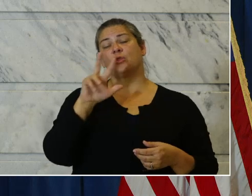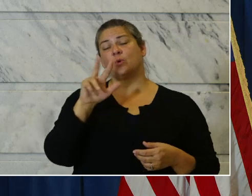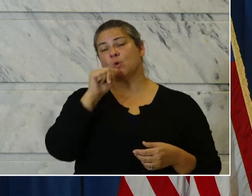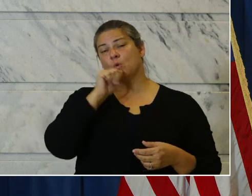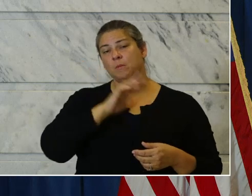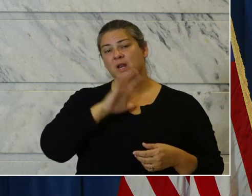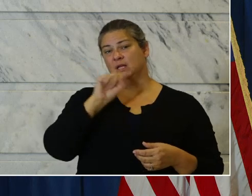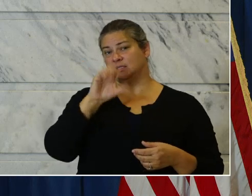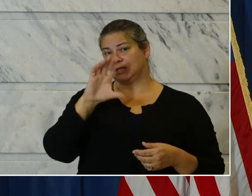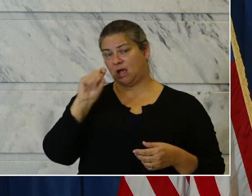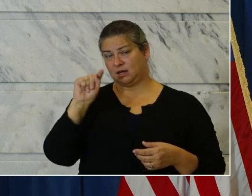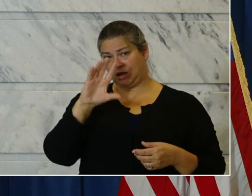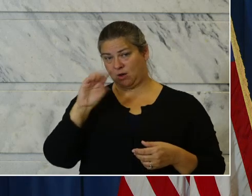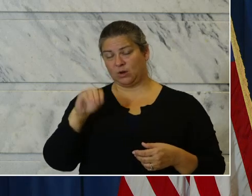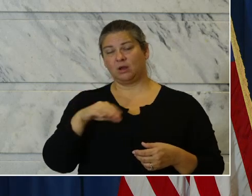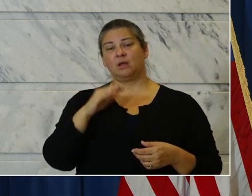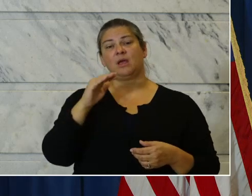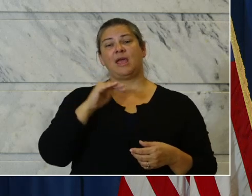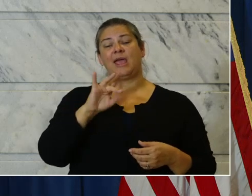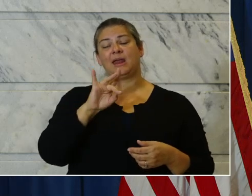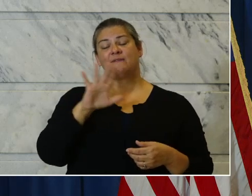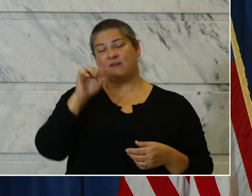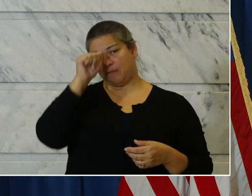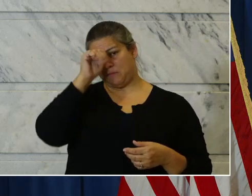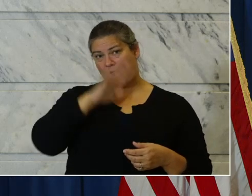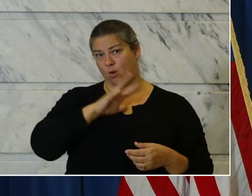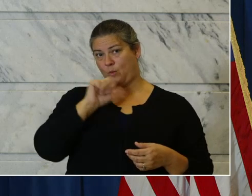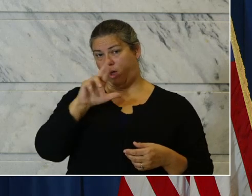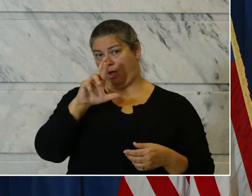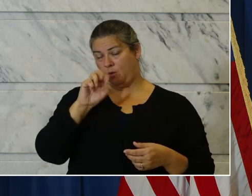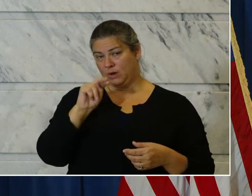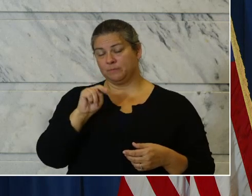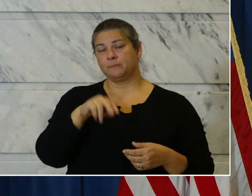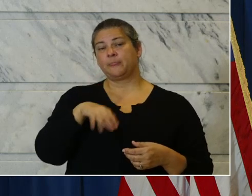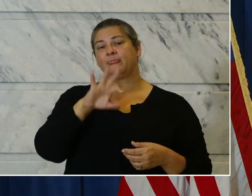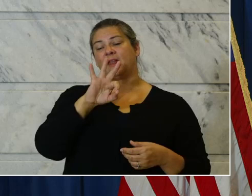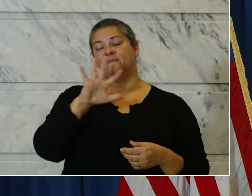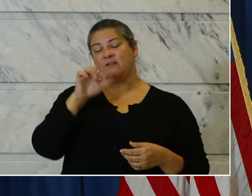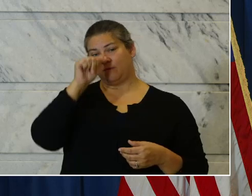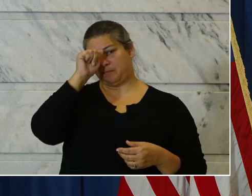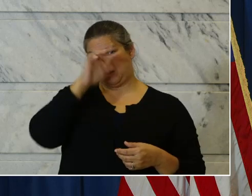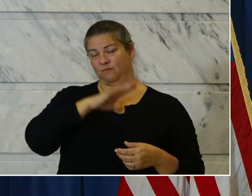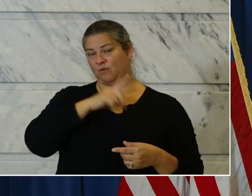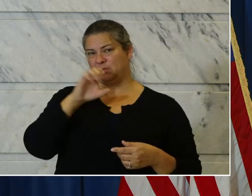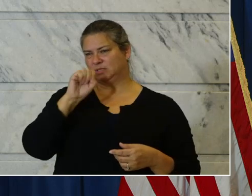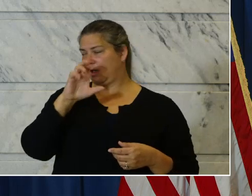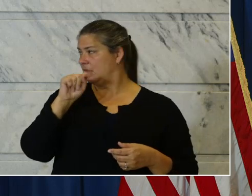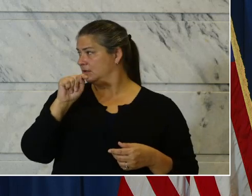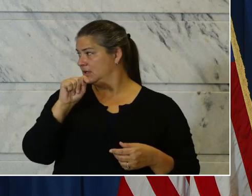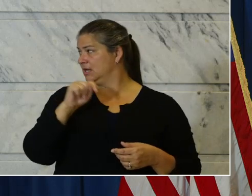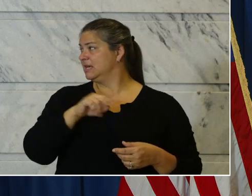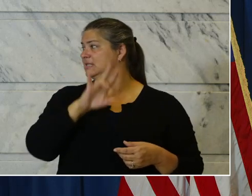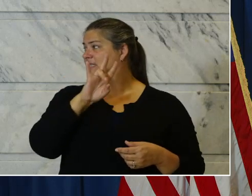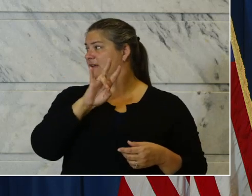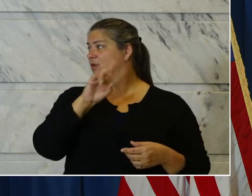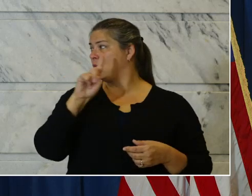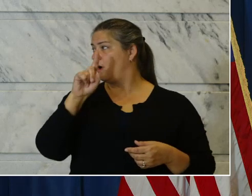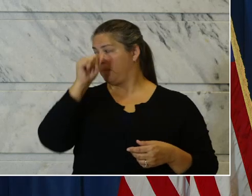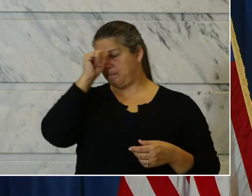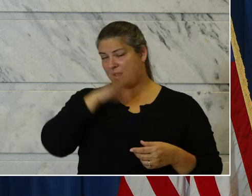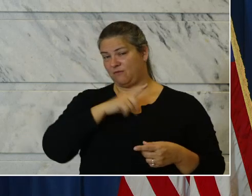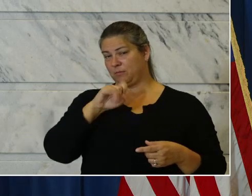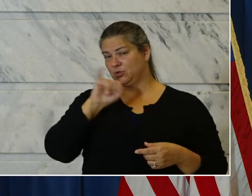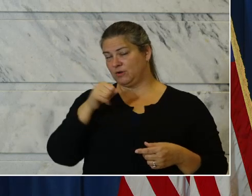woman from Scott, an 85-year-old man from Warren, a 95-year-old woman from Scott, a 71-year-old male